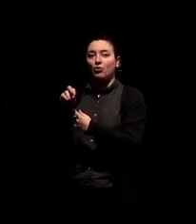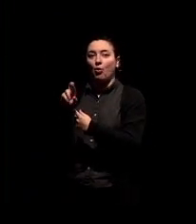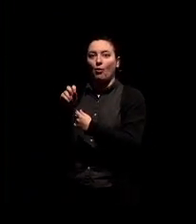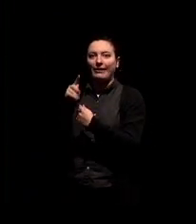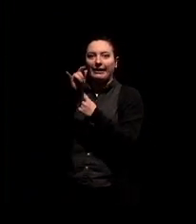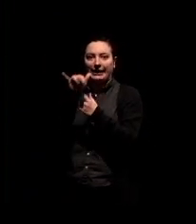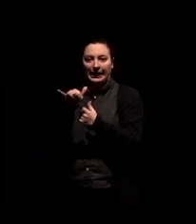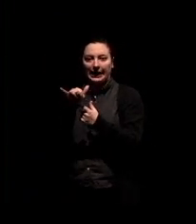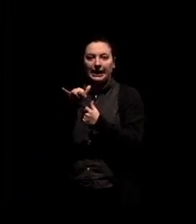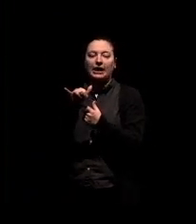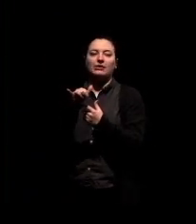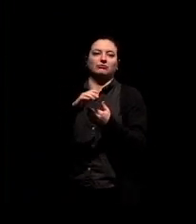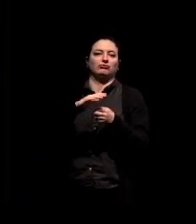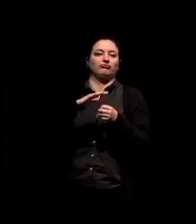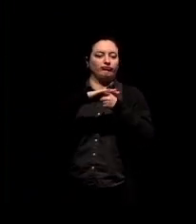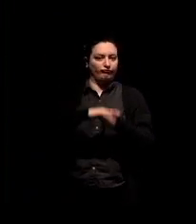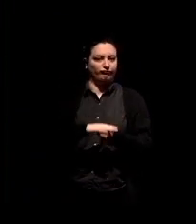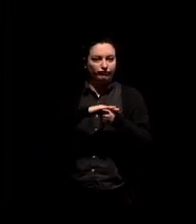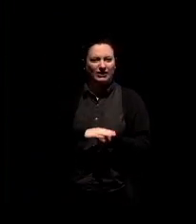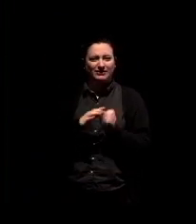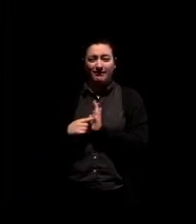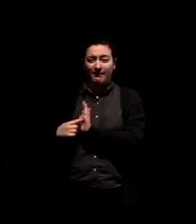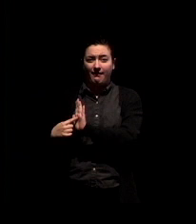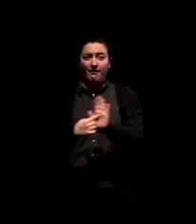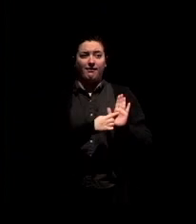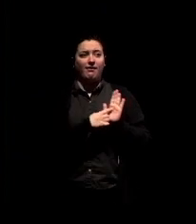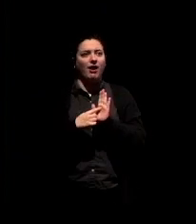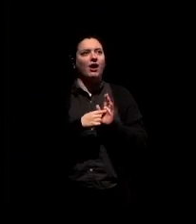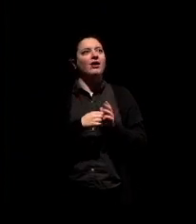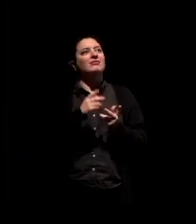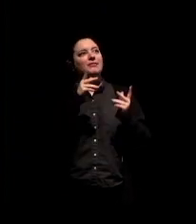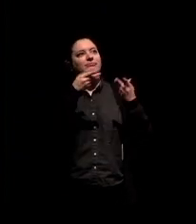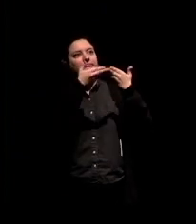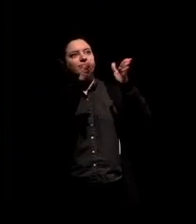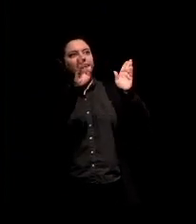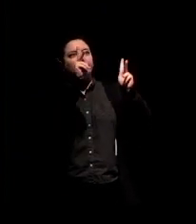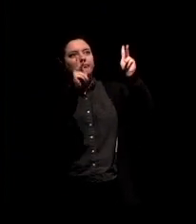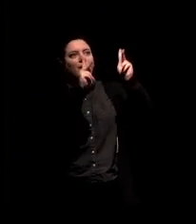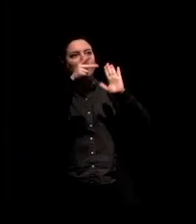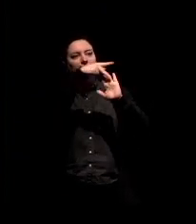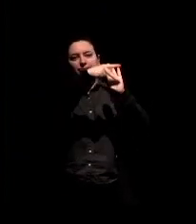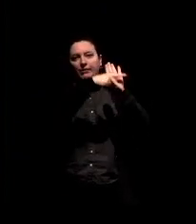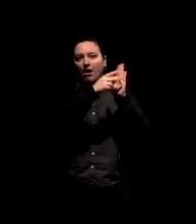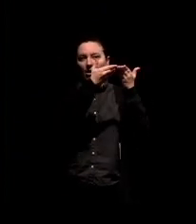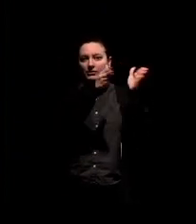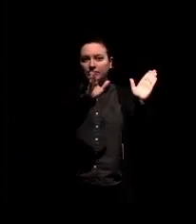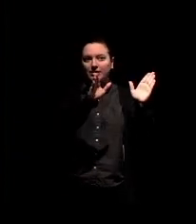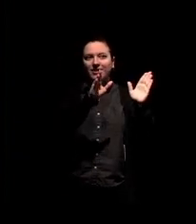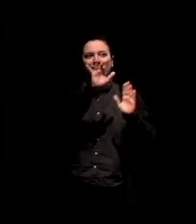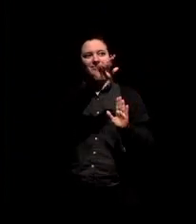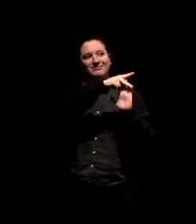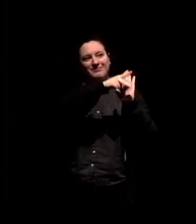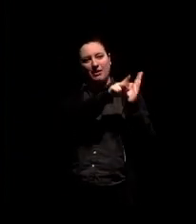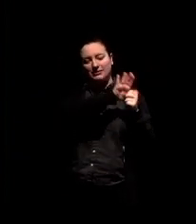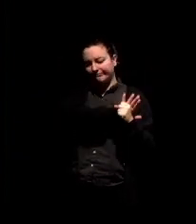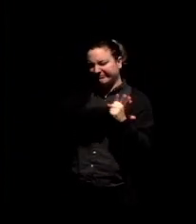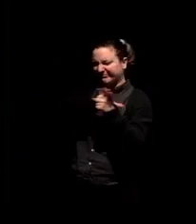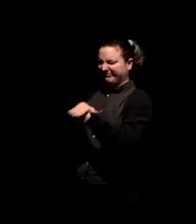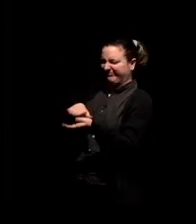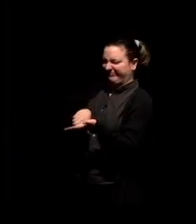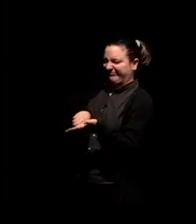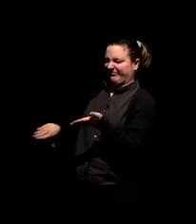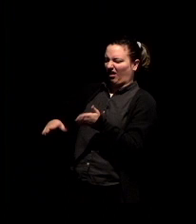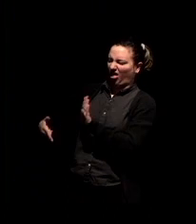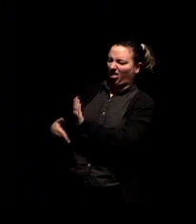discriminatory environments and public policies can stigmatize LGBTQ people and can facilitate feelings of